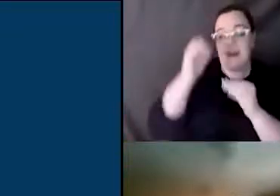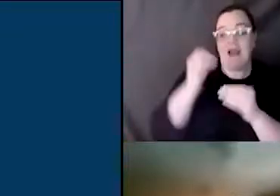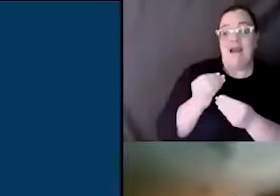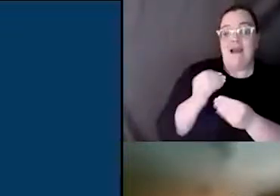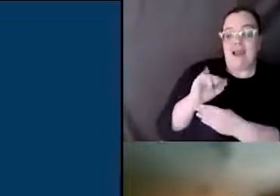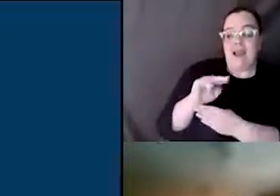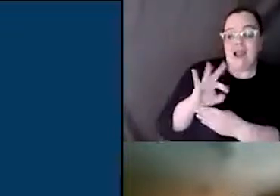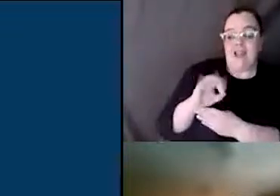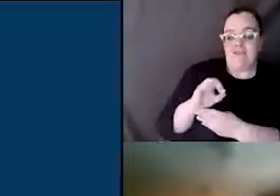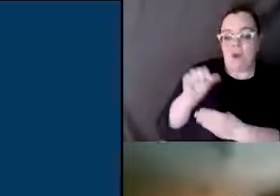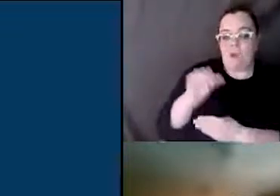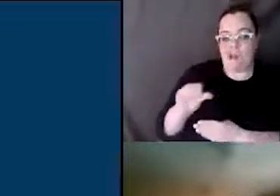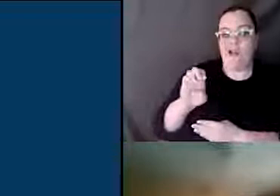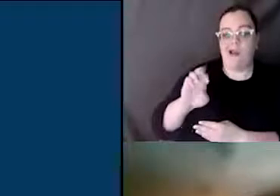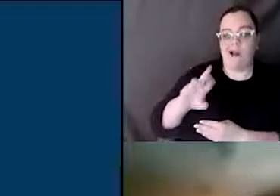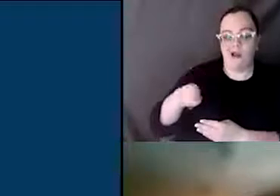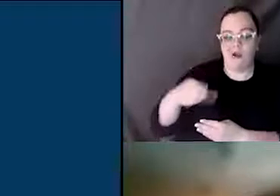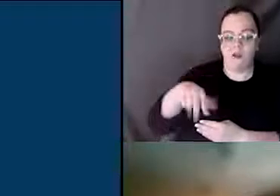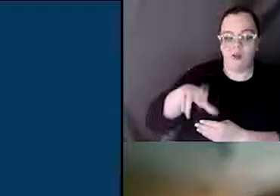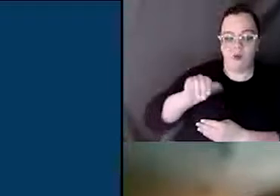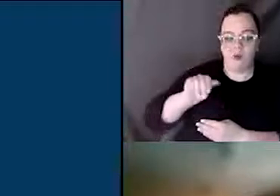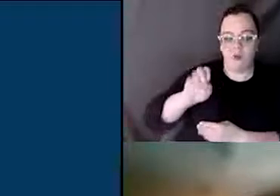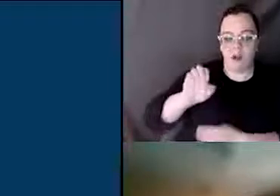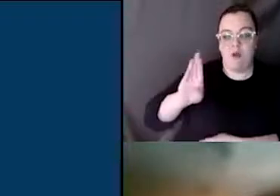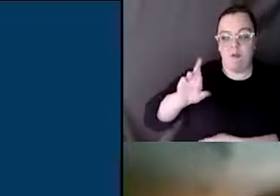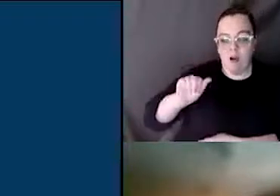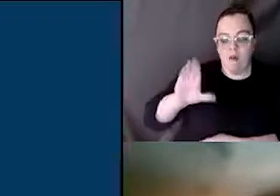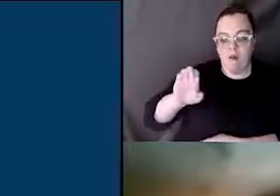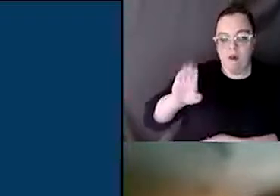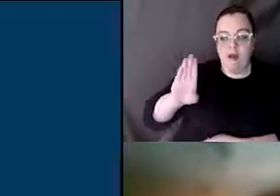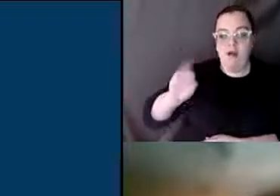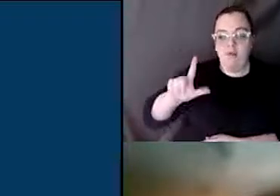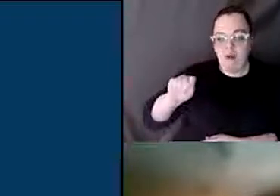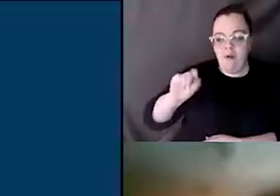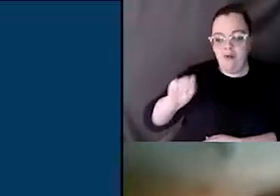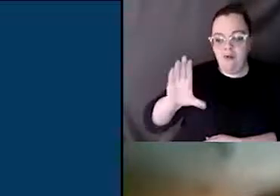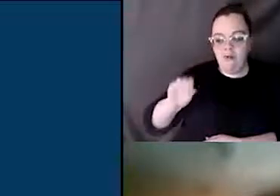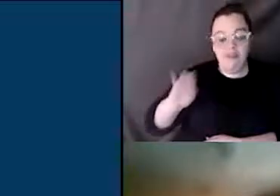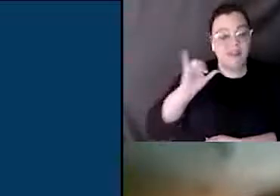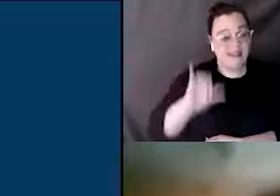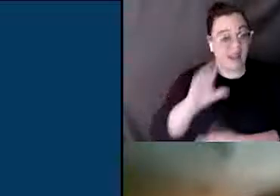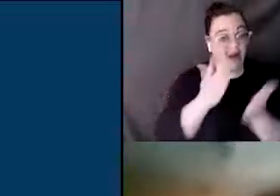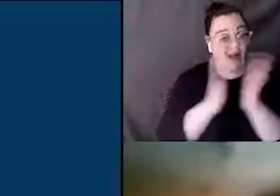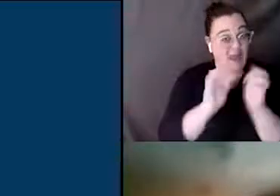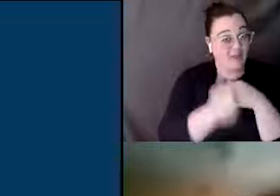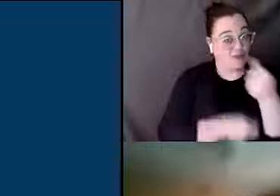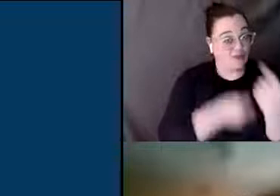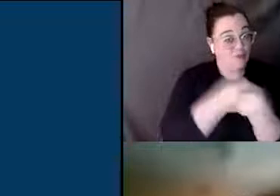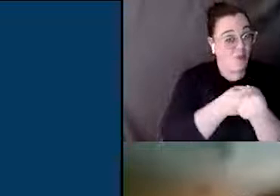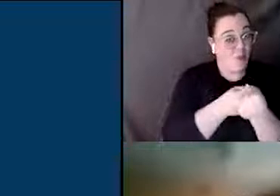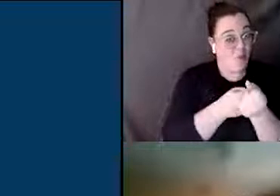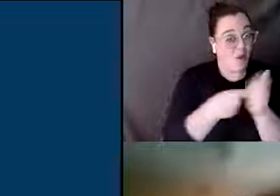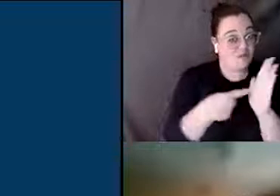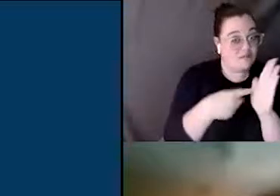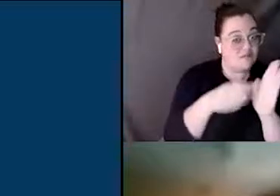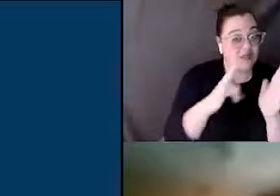info@earthquakebracebolt.com, is that a way of asking how organizations might help support the legislation? You could send it